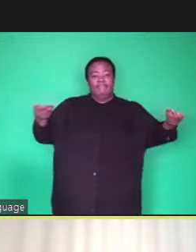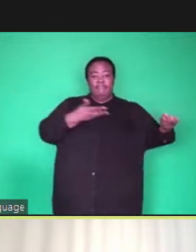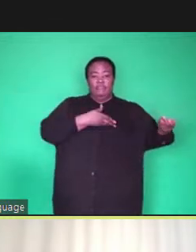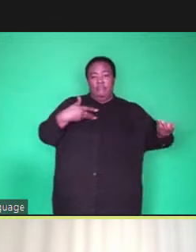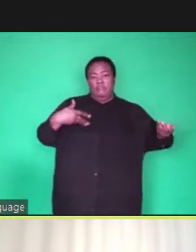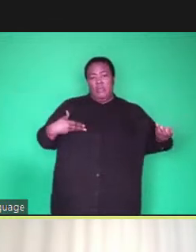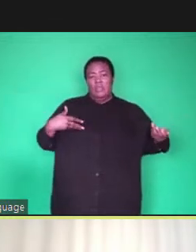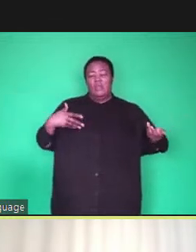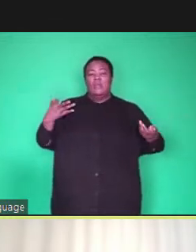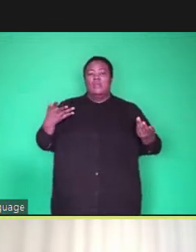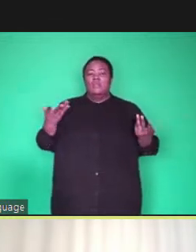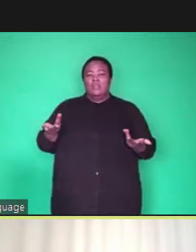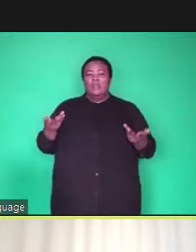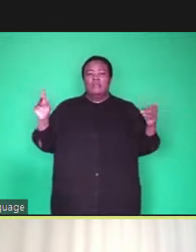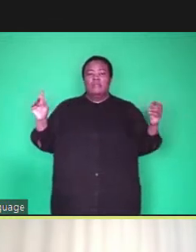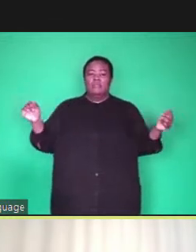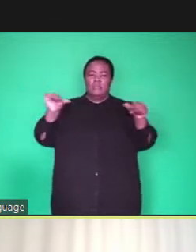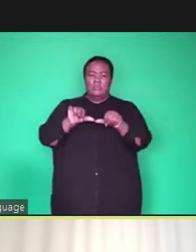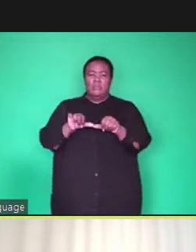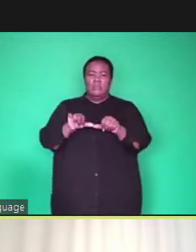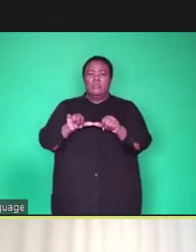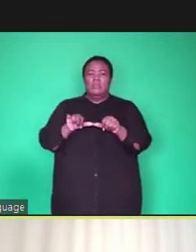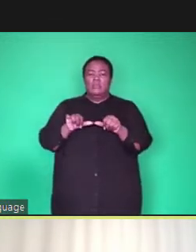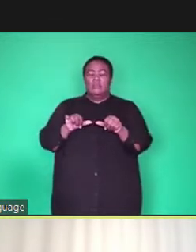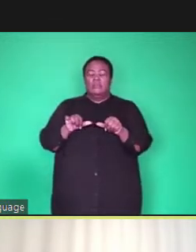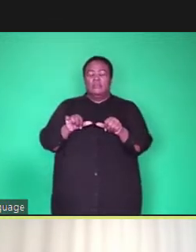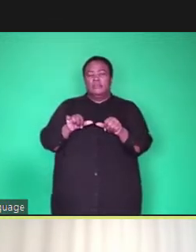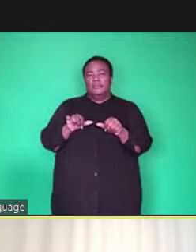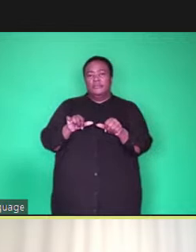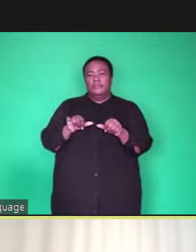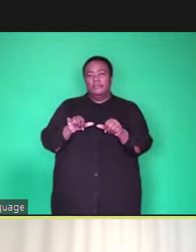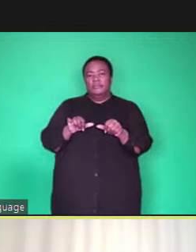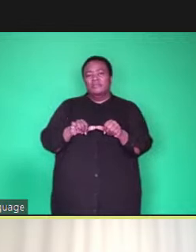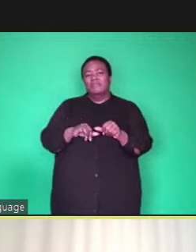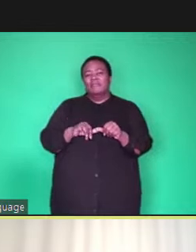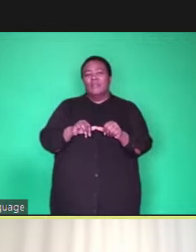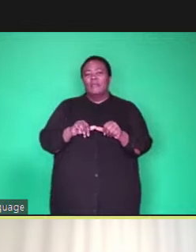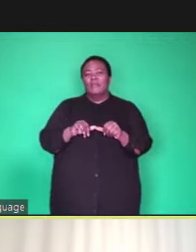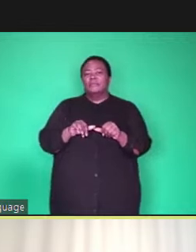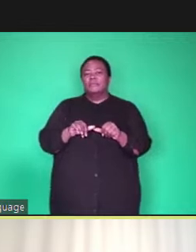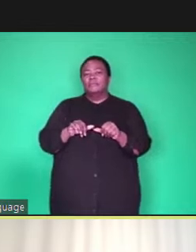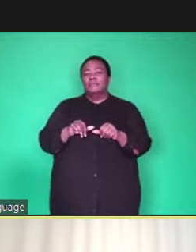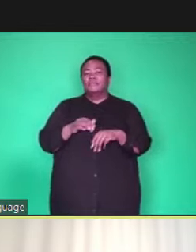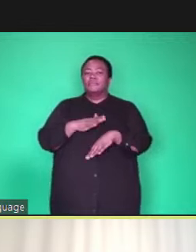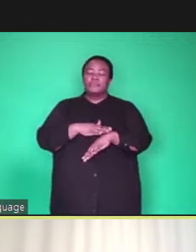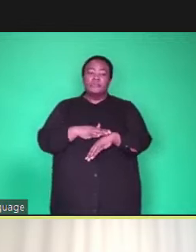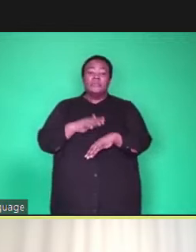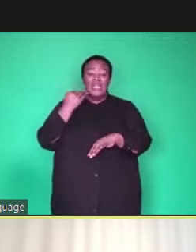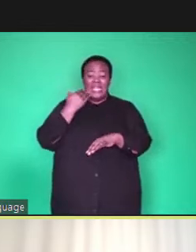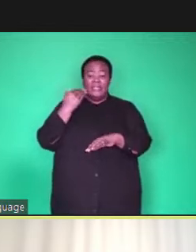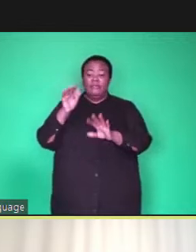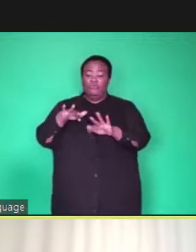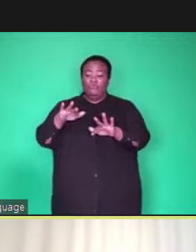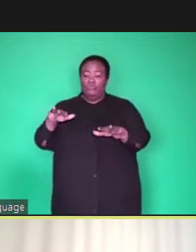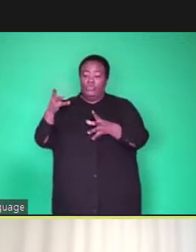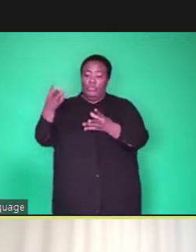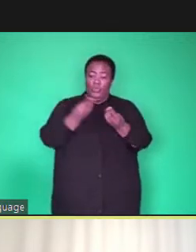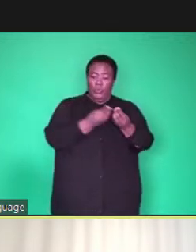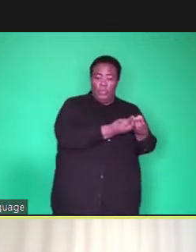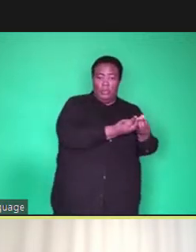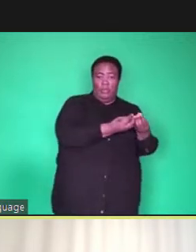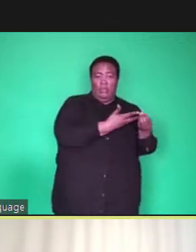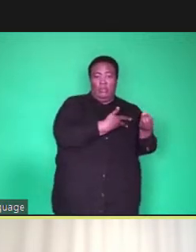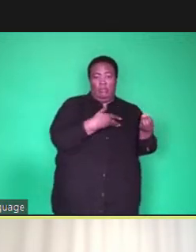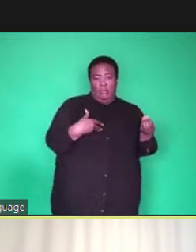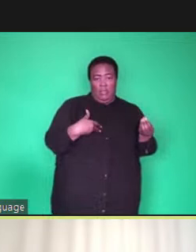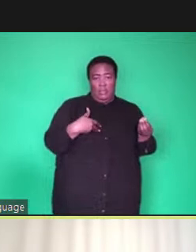to retain their separation, living in different places. Whereas when children co-migrated with mother, or whether there was chain migration where children